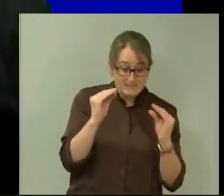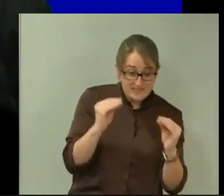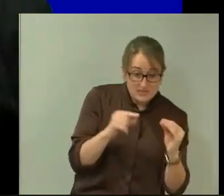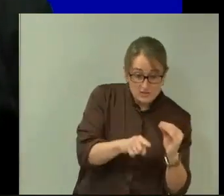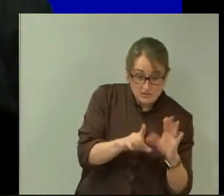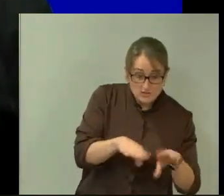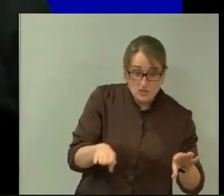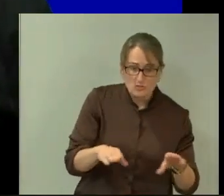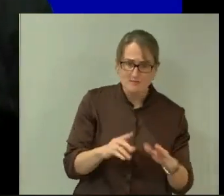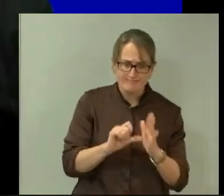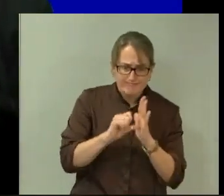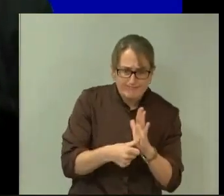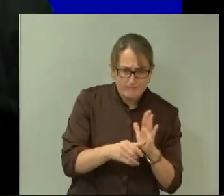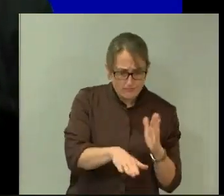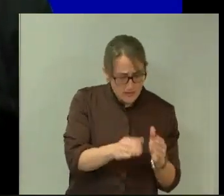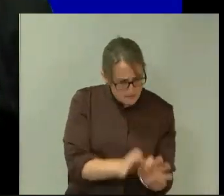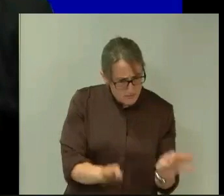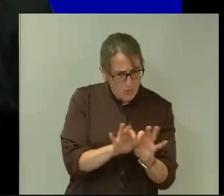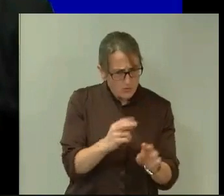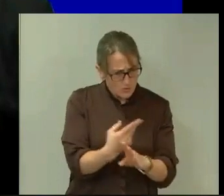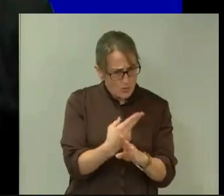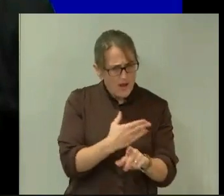children the importance of